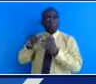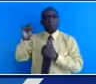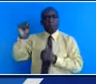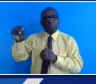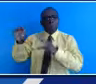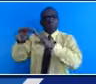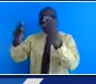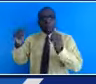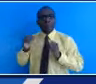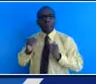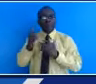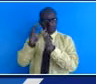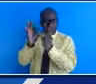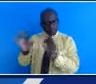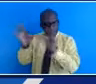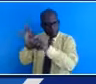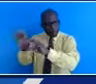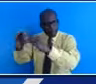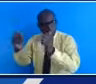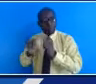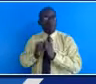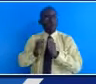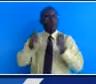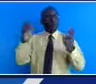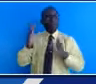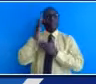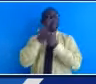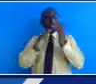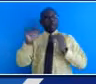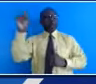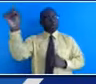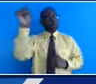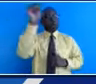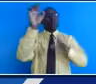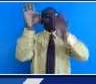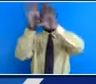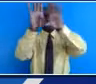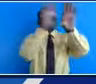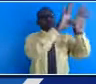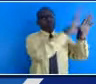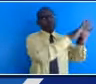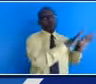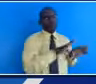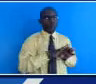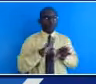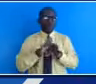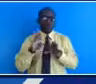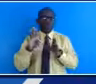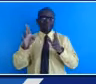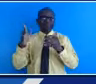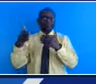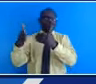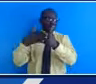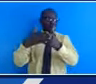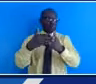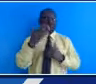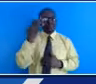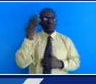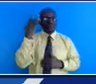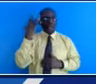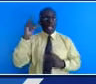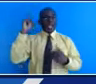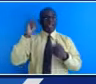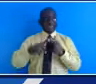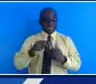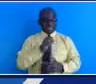did close, and we had to reduce staffing and do a host of different things to try to get a handle on the contagion, which